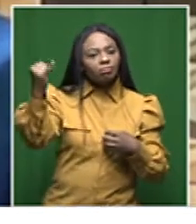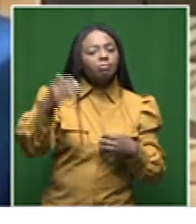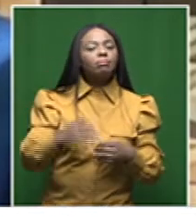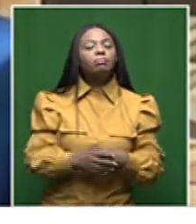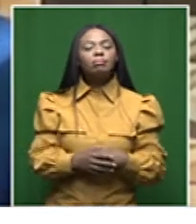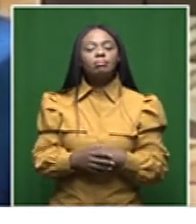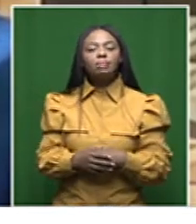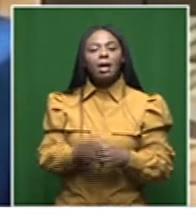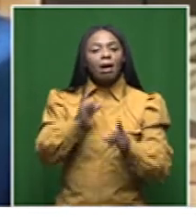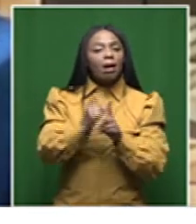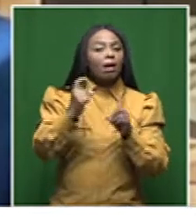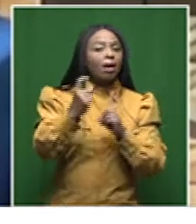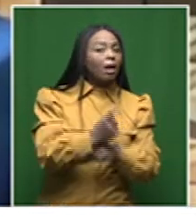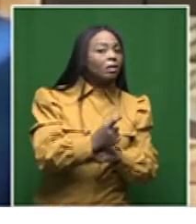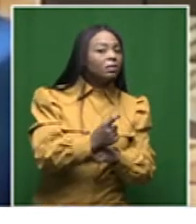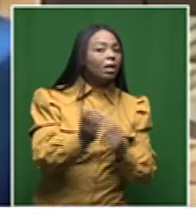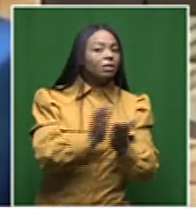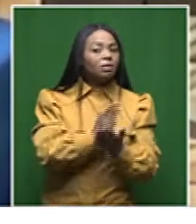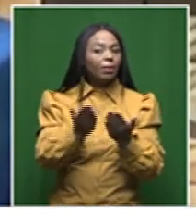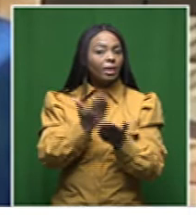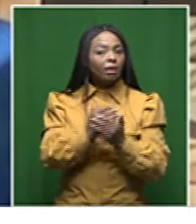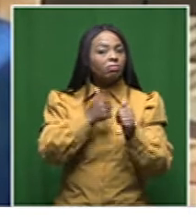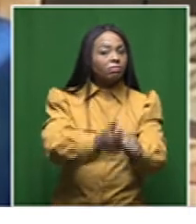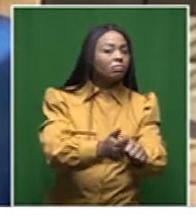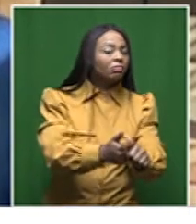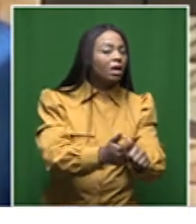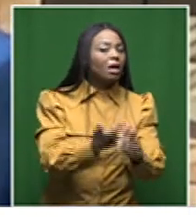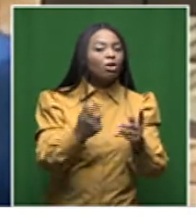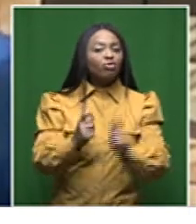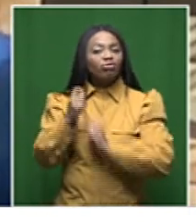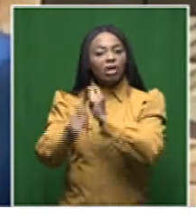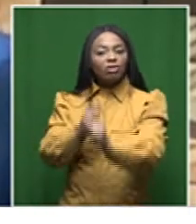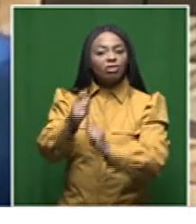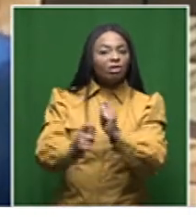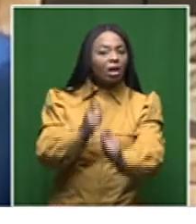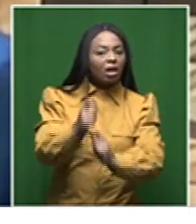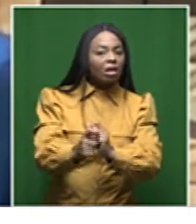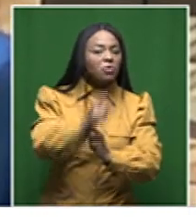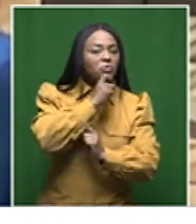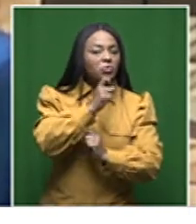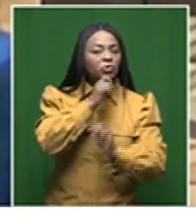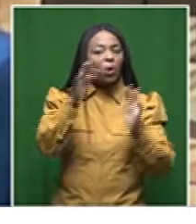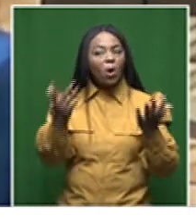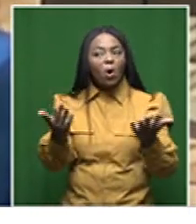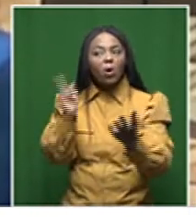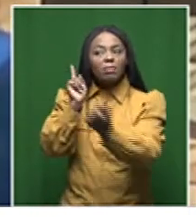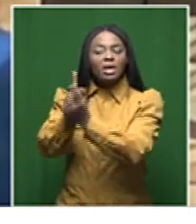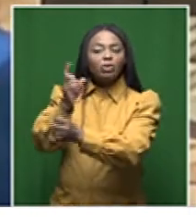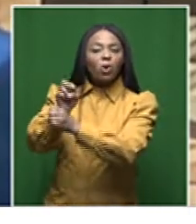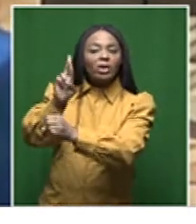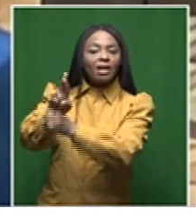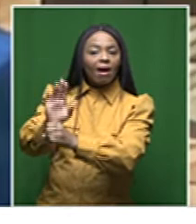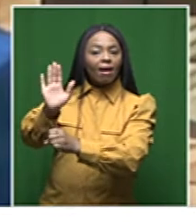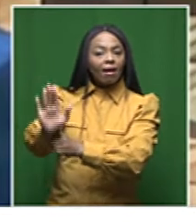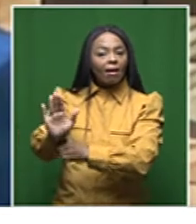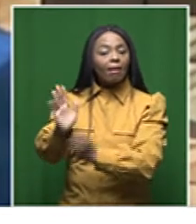consult culturally, first meeting the traditional approaches, or do I go Western and go find out? And